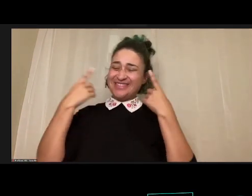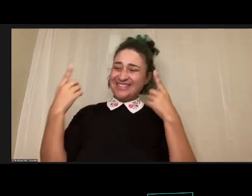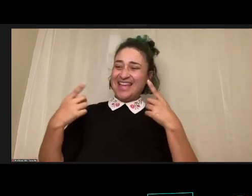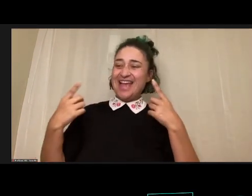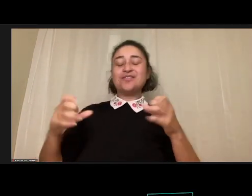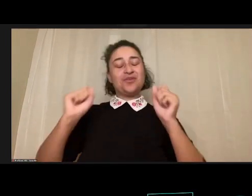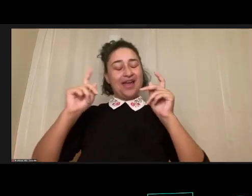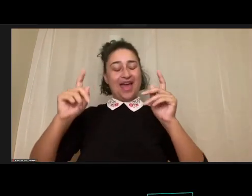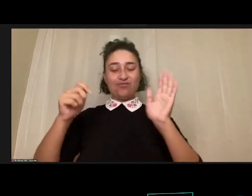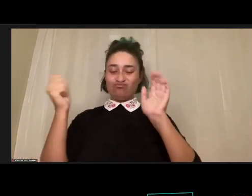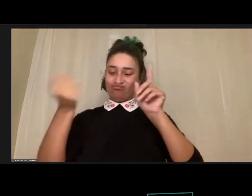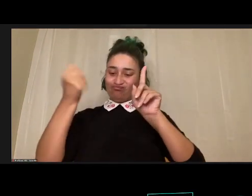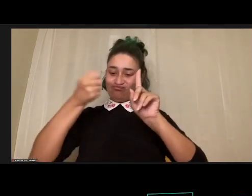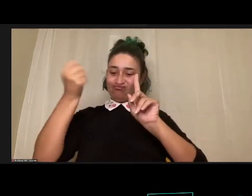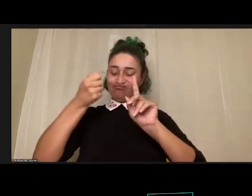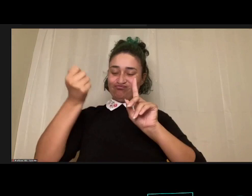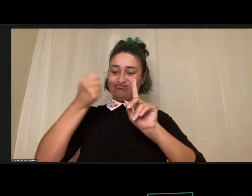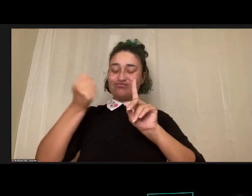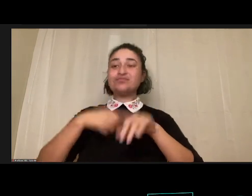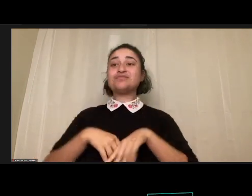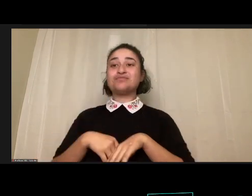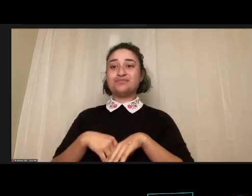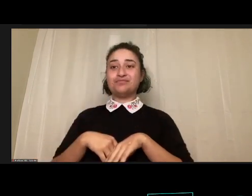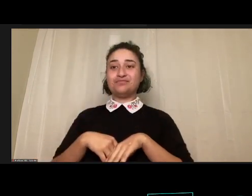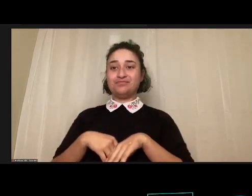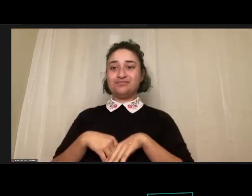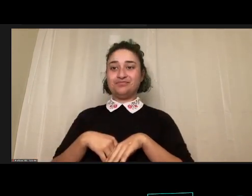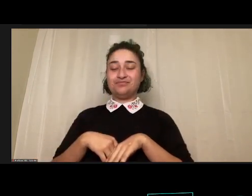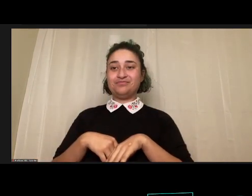right, I'm in.